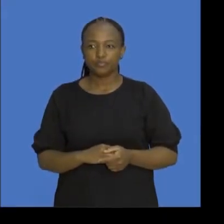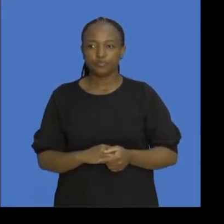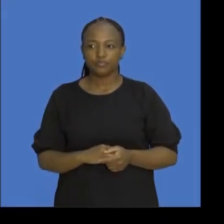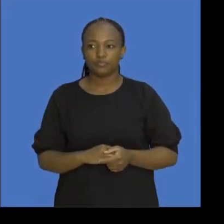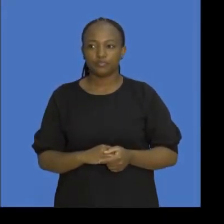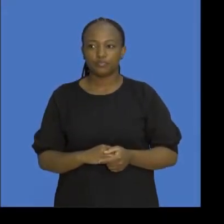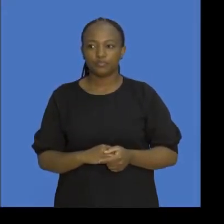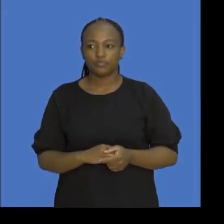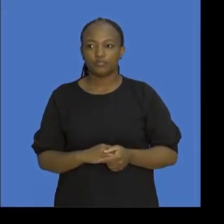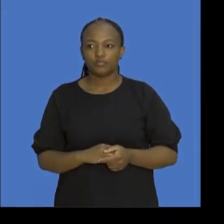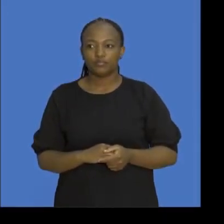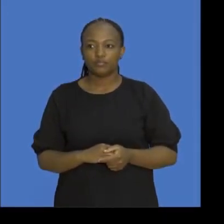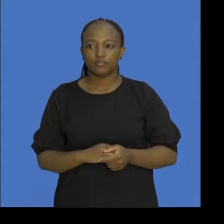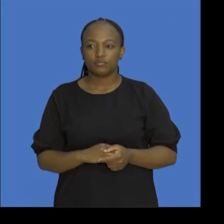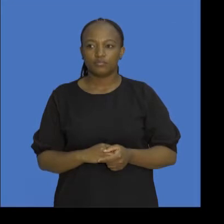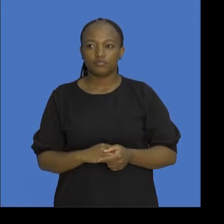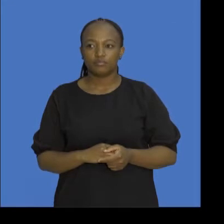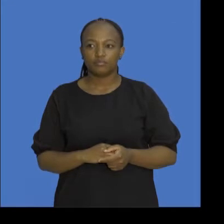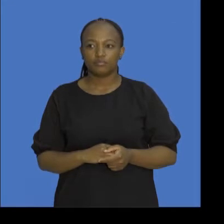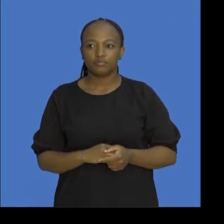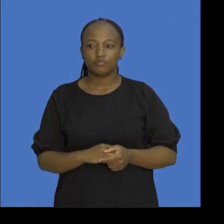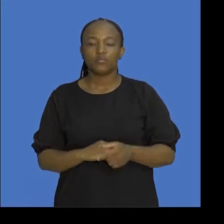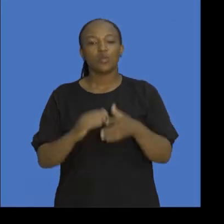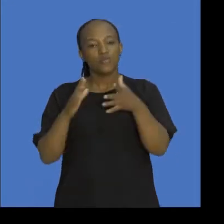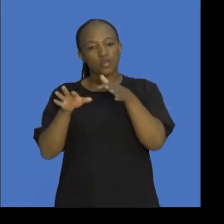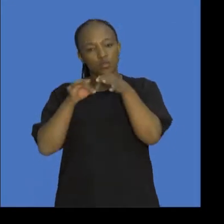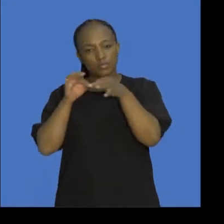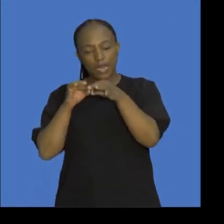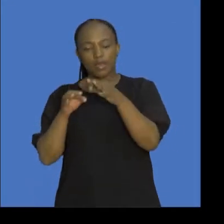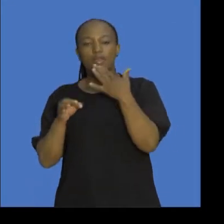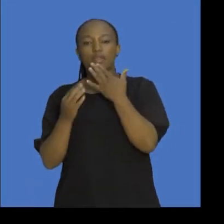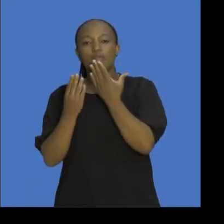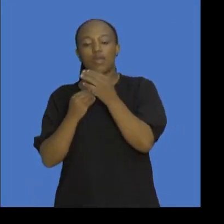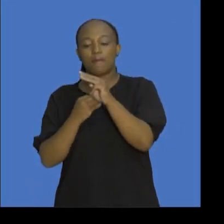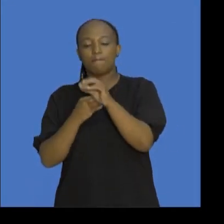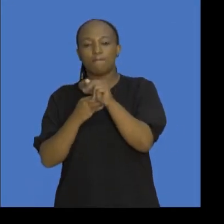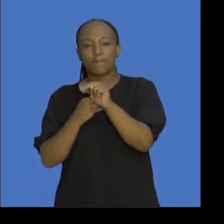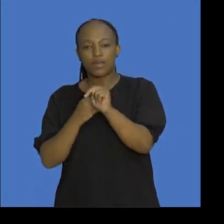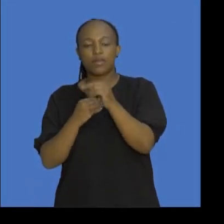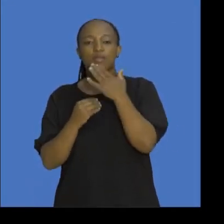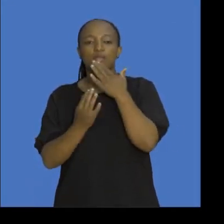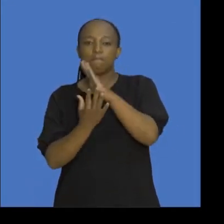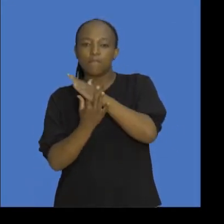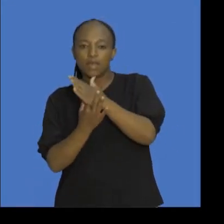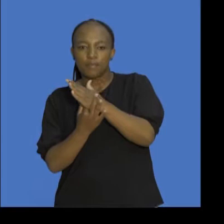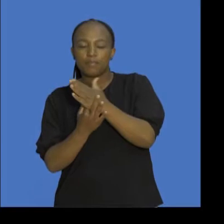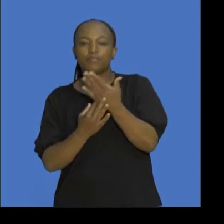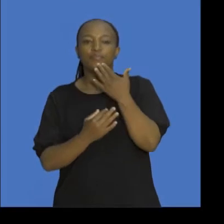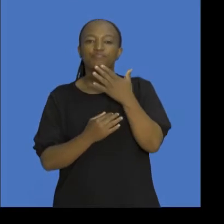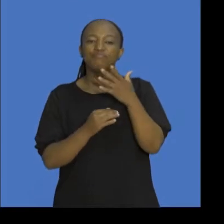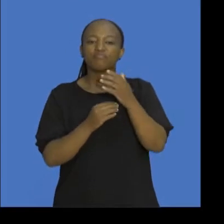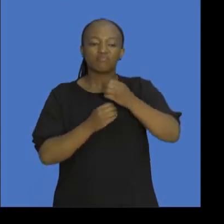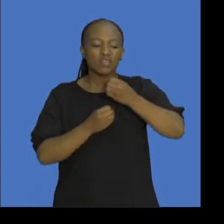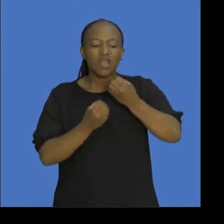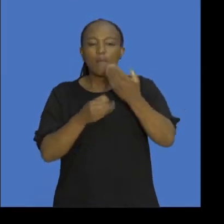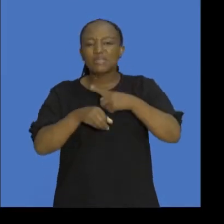Now, we have estimated mean, quartiles, mean, median,